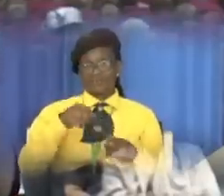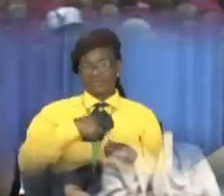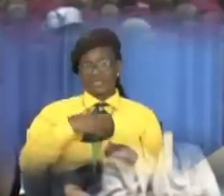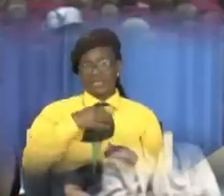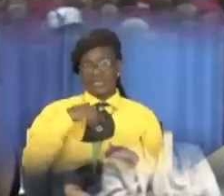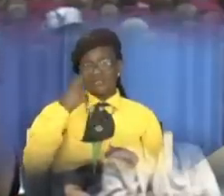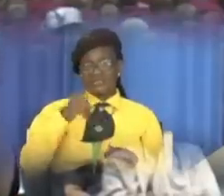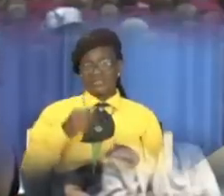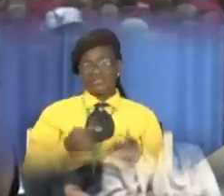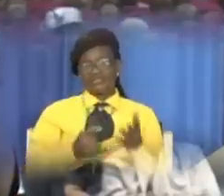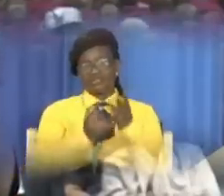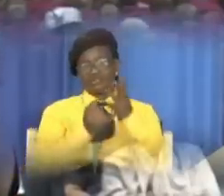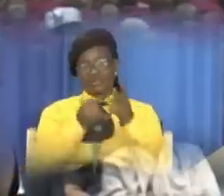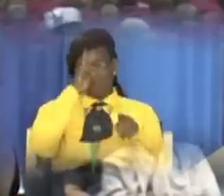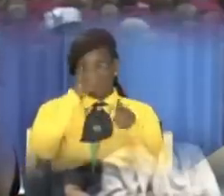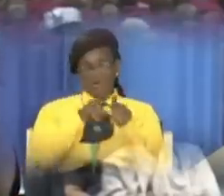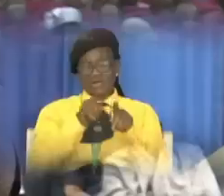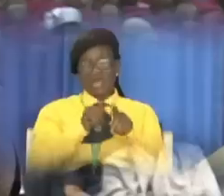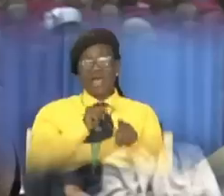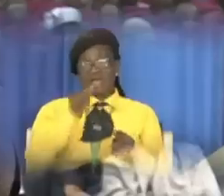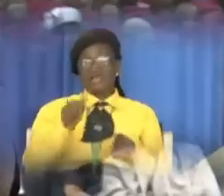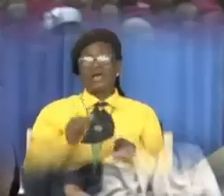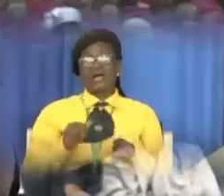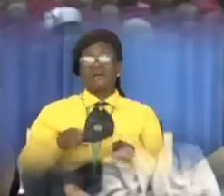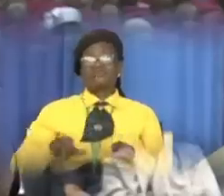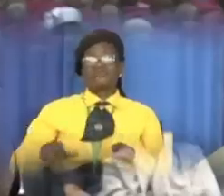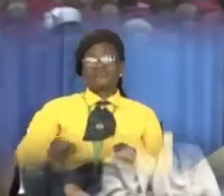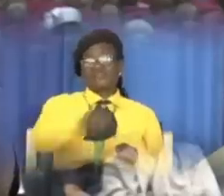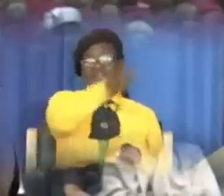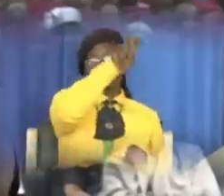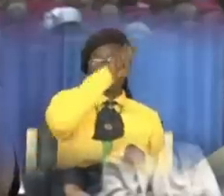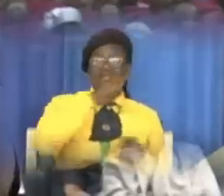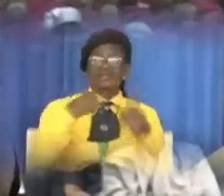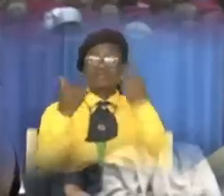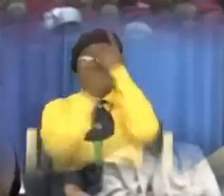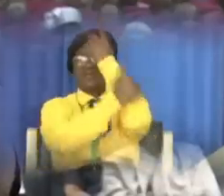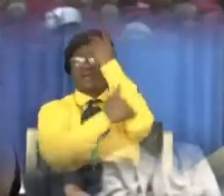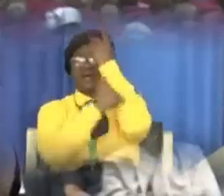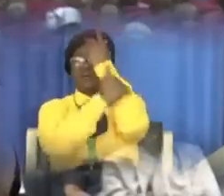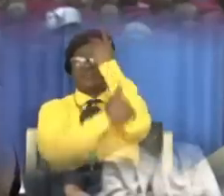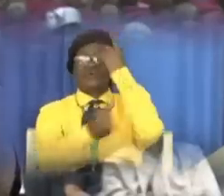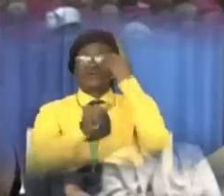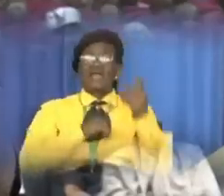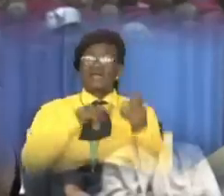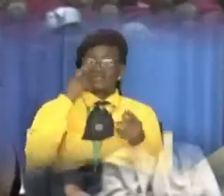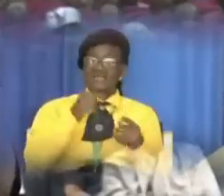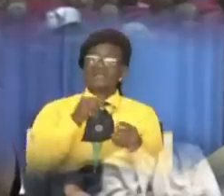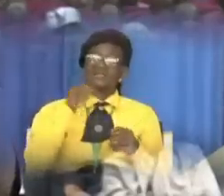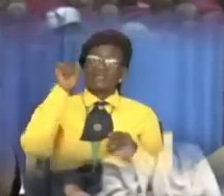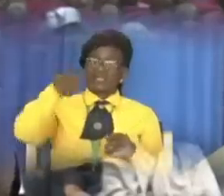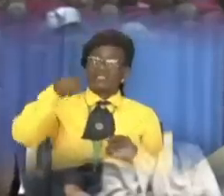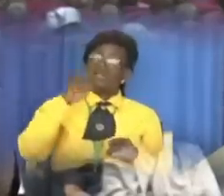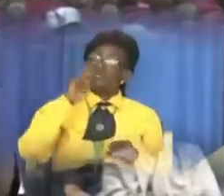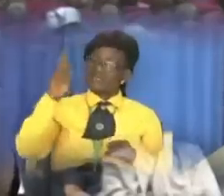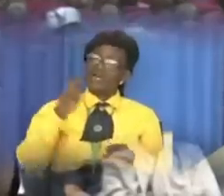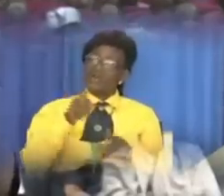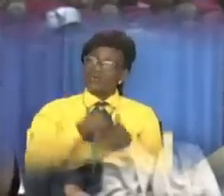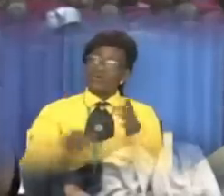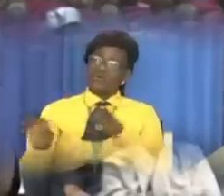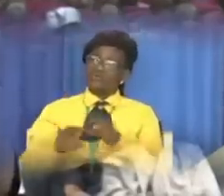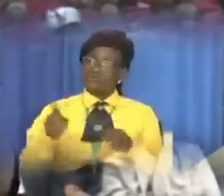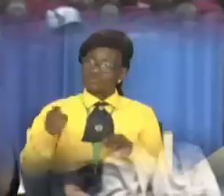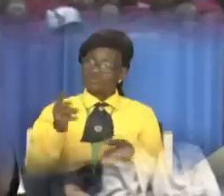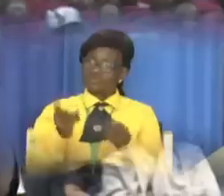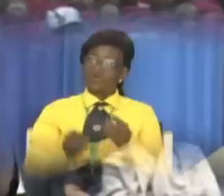traveling abroad." I said, "Yes, sir." "What do you want me to bring you?" He said, "You have a